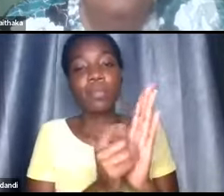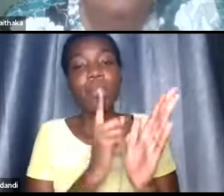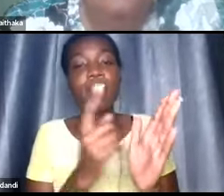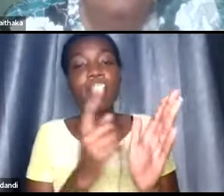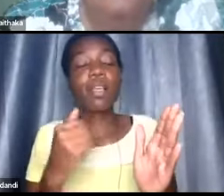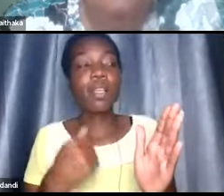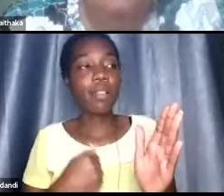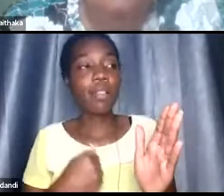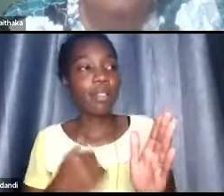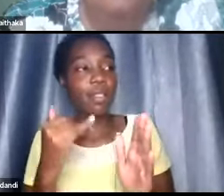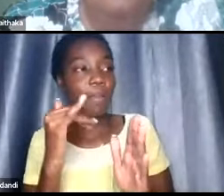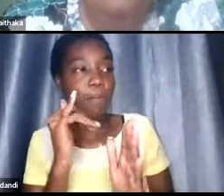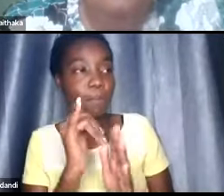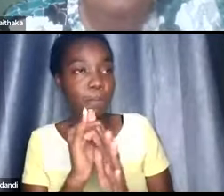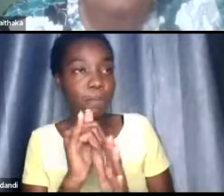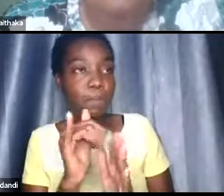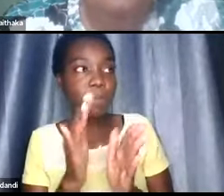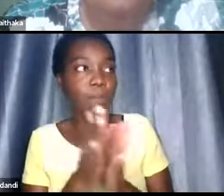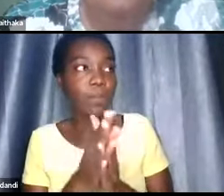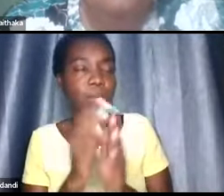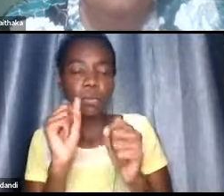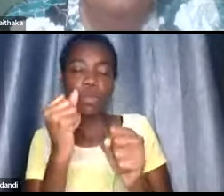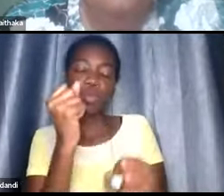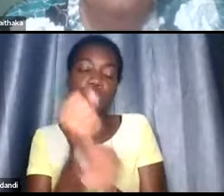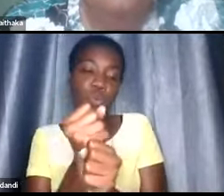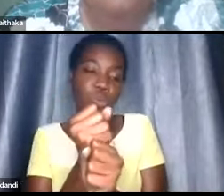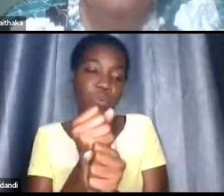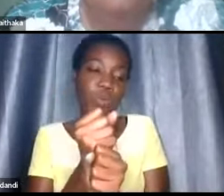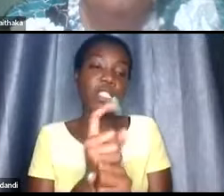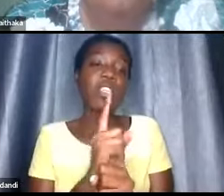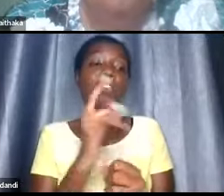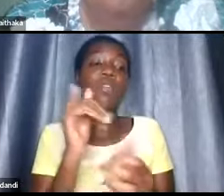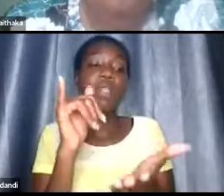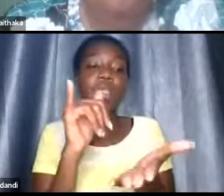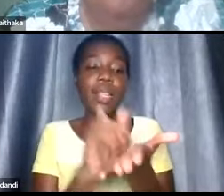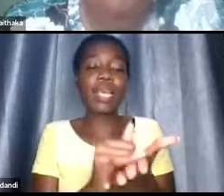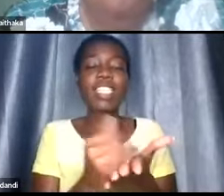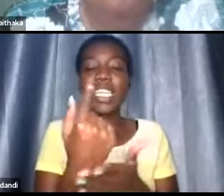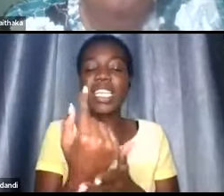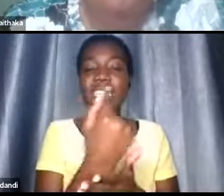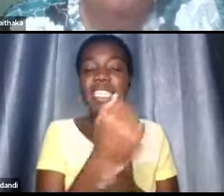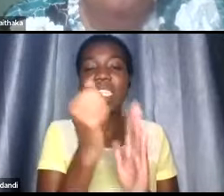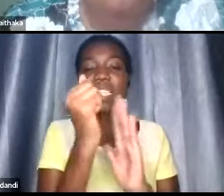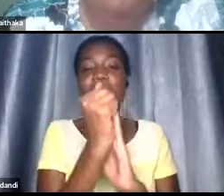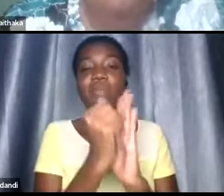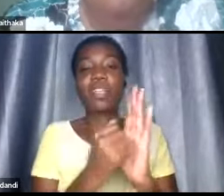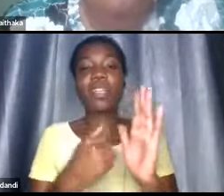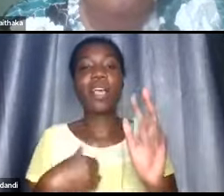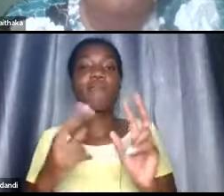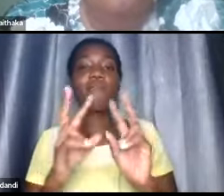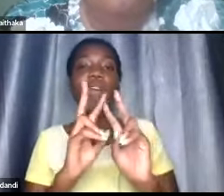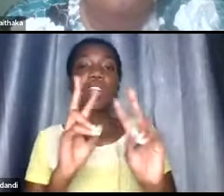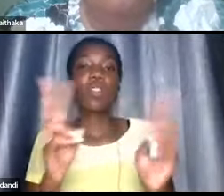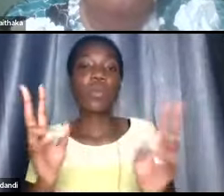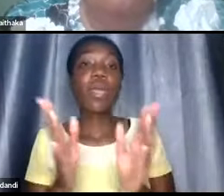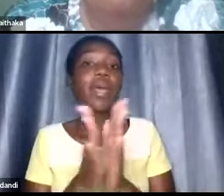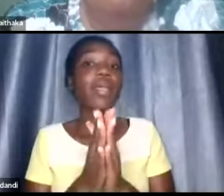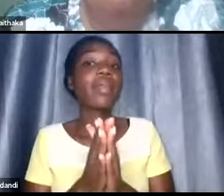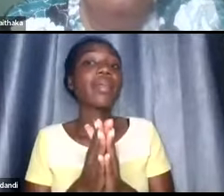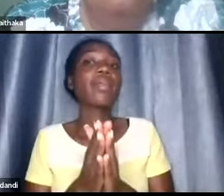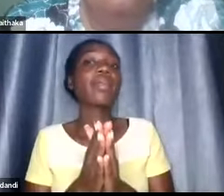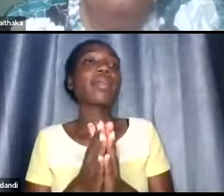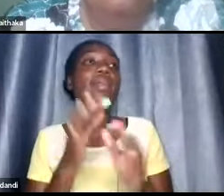is something that we can be able to do so that each and every subject has a value, and it's the way the subjects